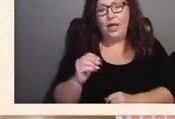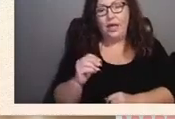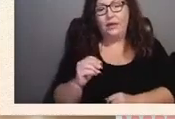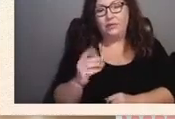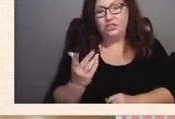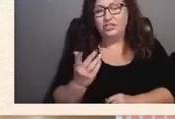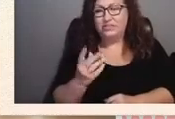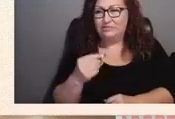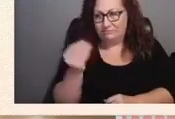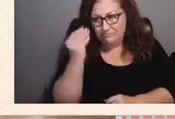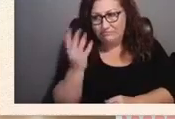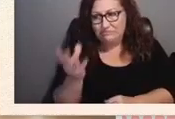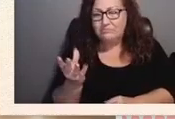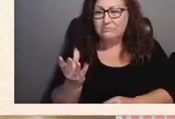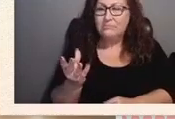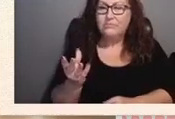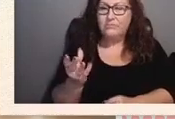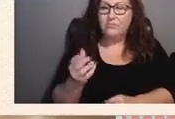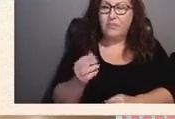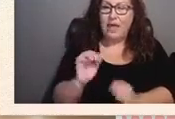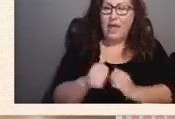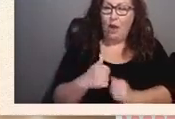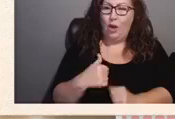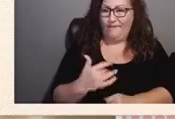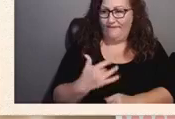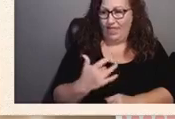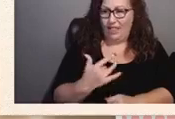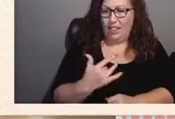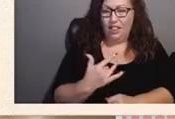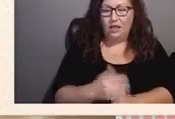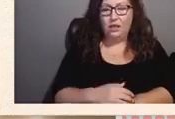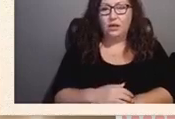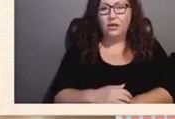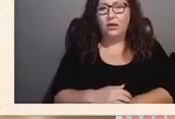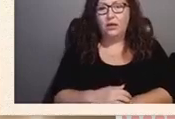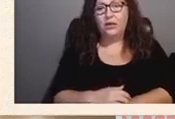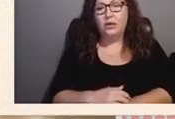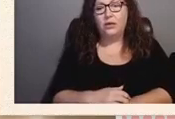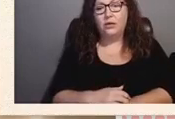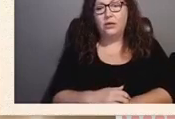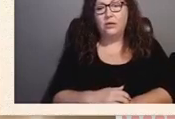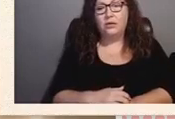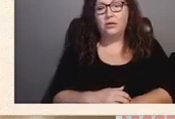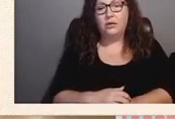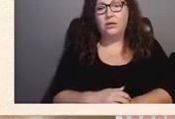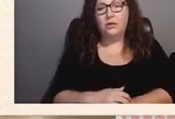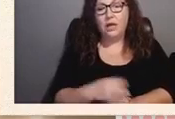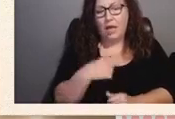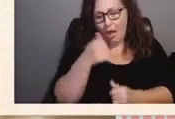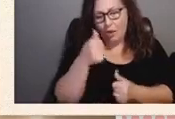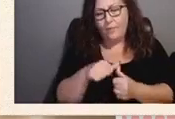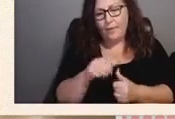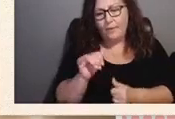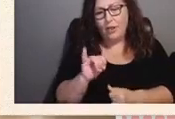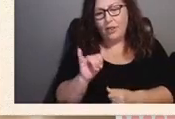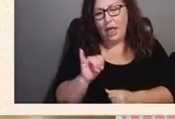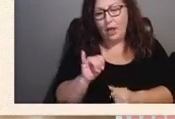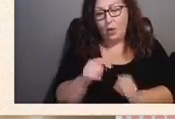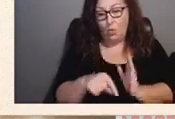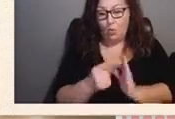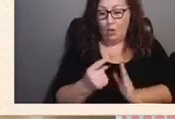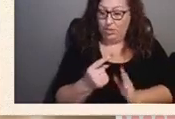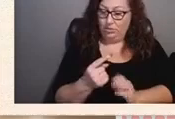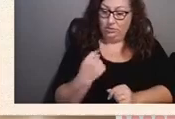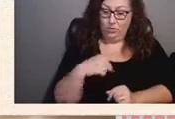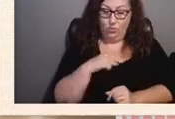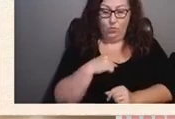like, telling us like how she felt. And I remember like once we were at